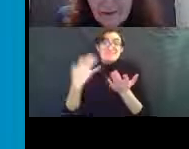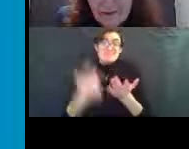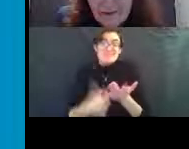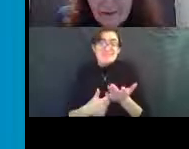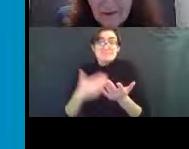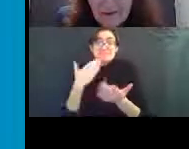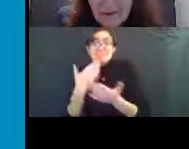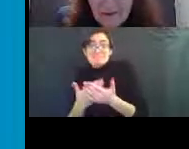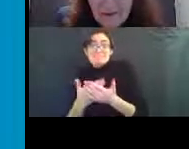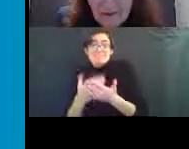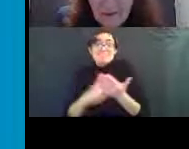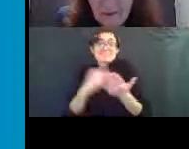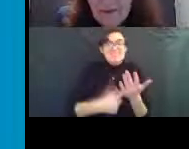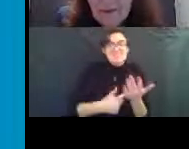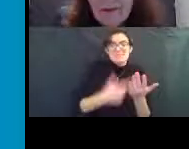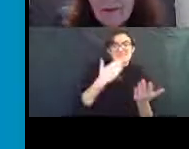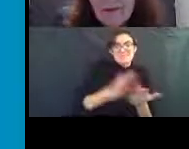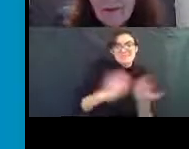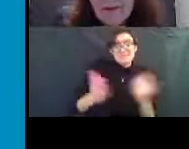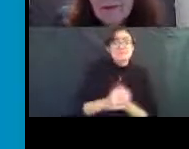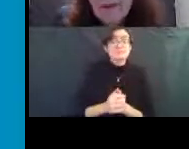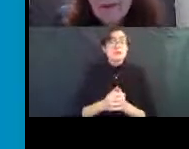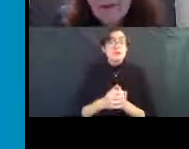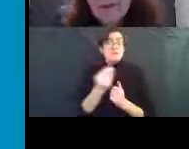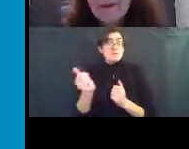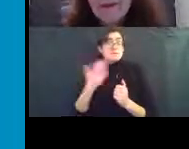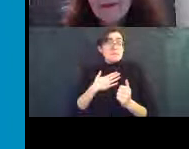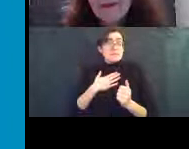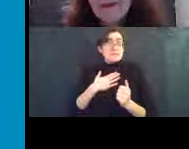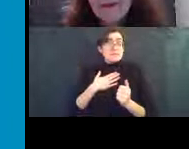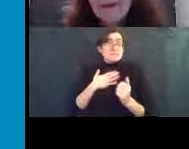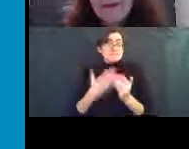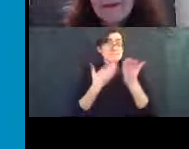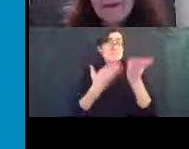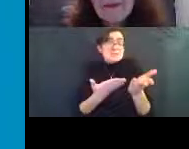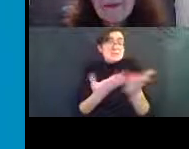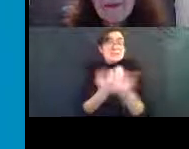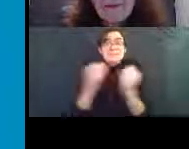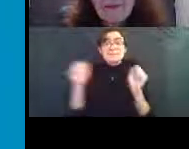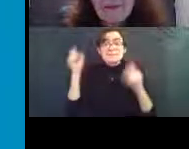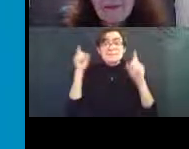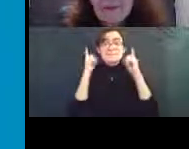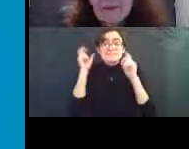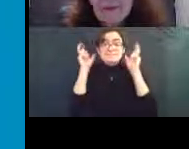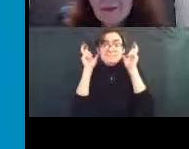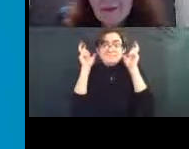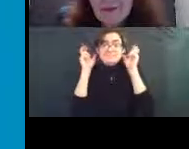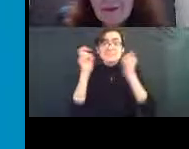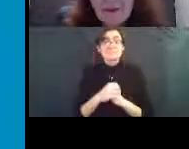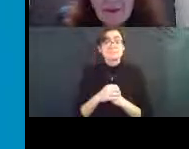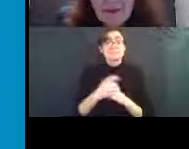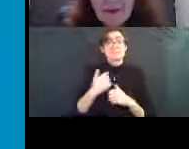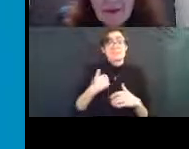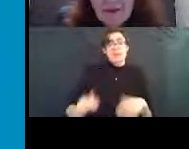I'd like to share with you some of my tips for safe listening. You know, growing up in a semi-urban setting,